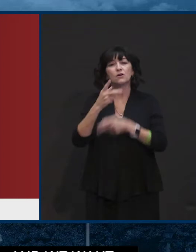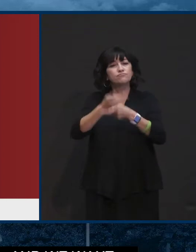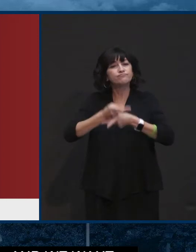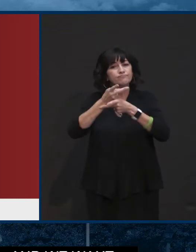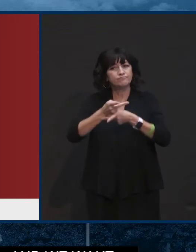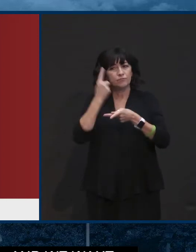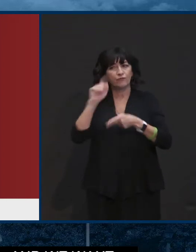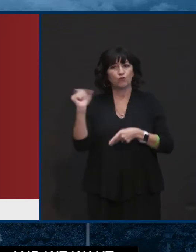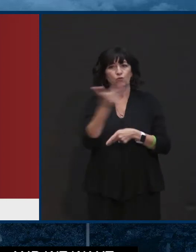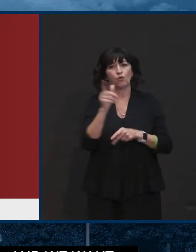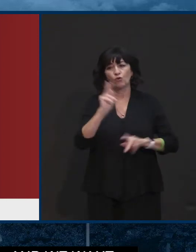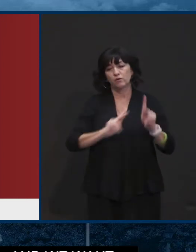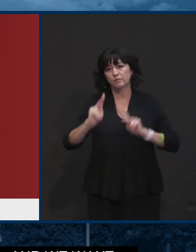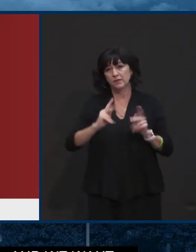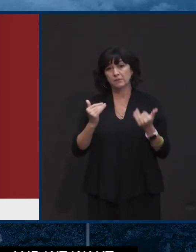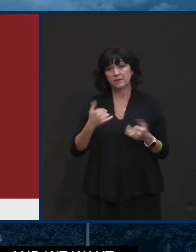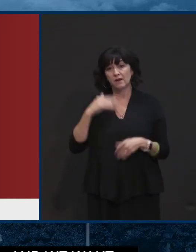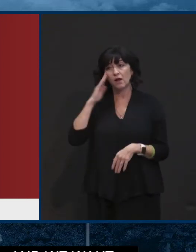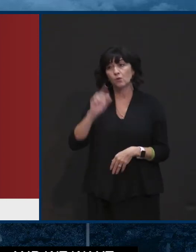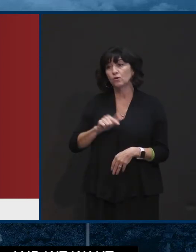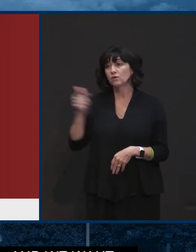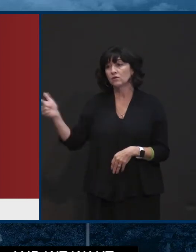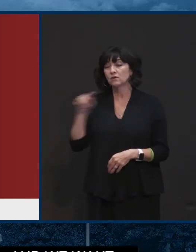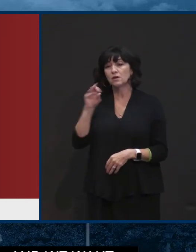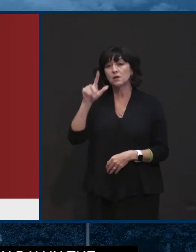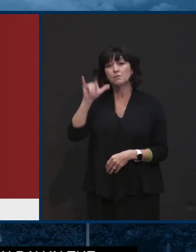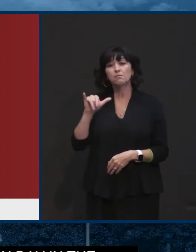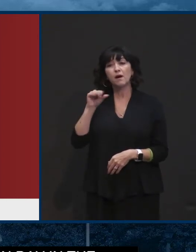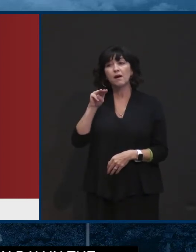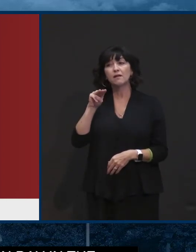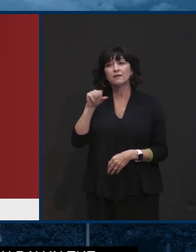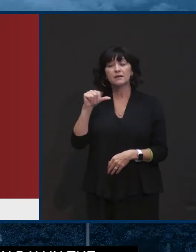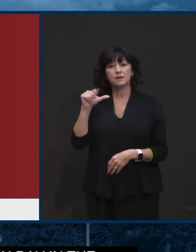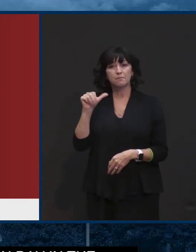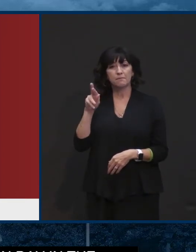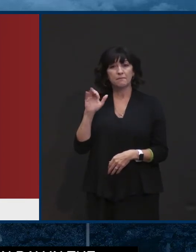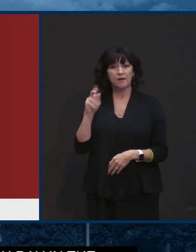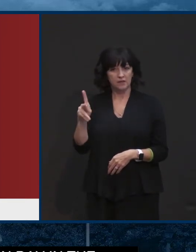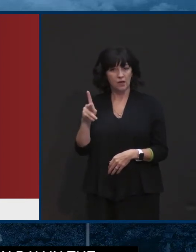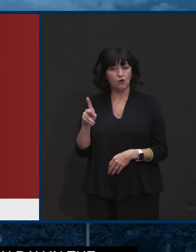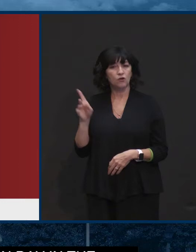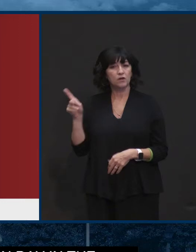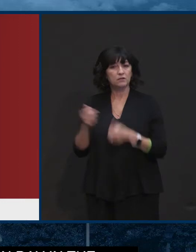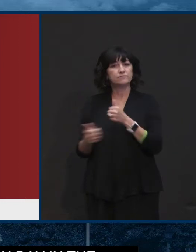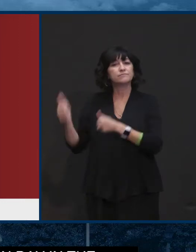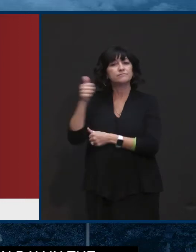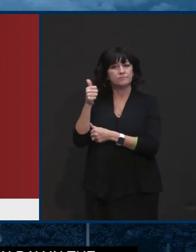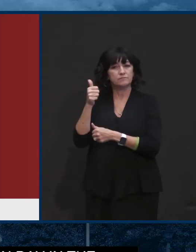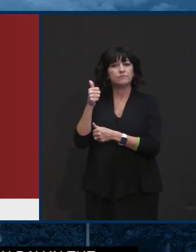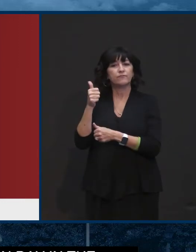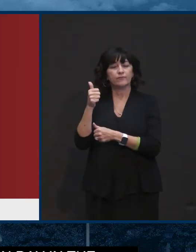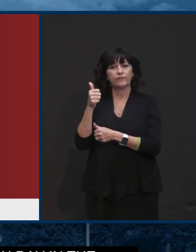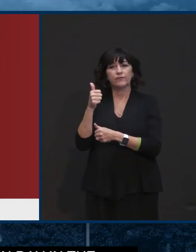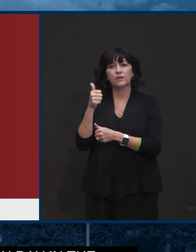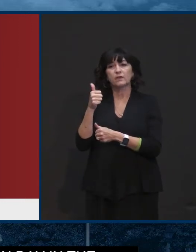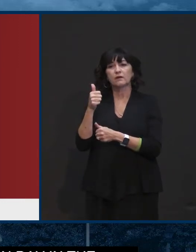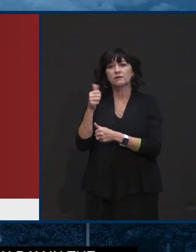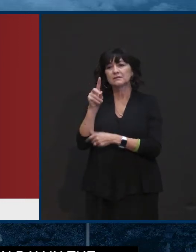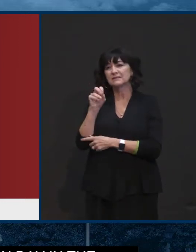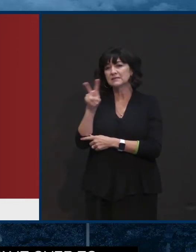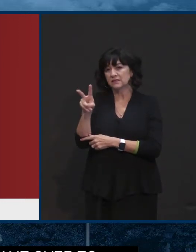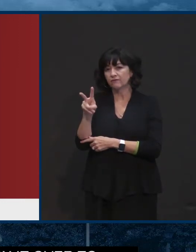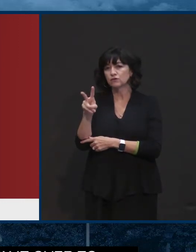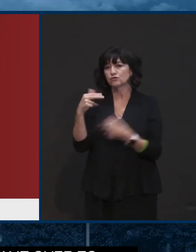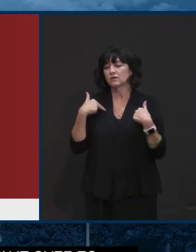Magarik, the Secretary of Department of Health and Social Services, is going to talk about some of our efforts to address